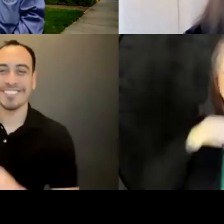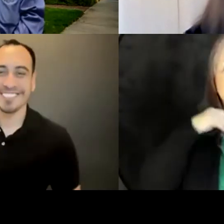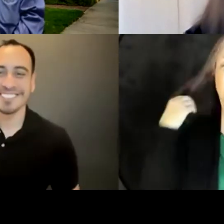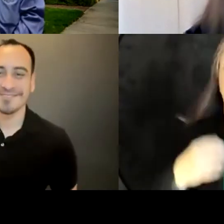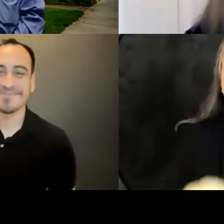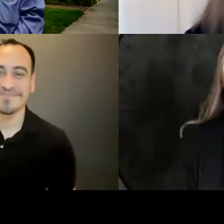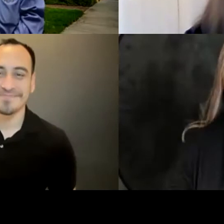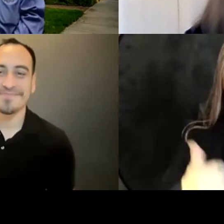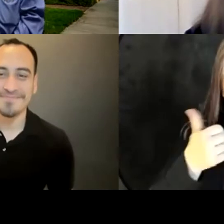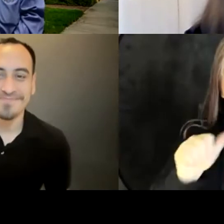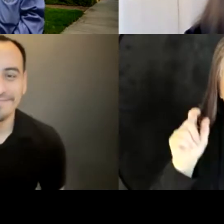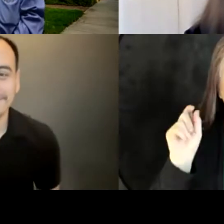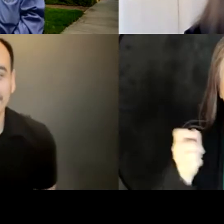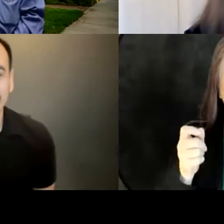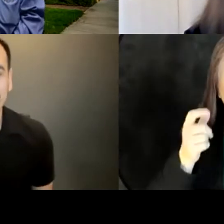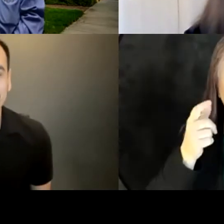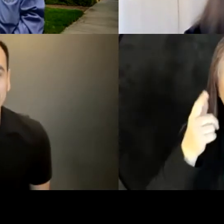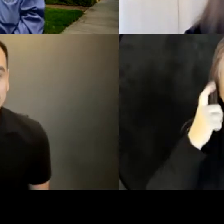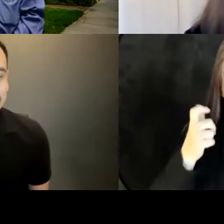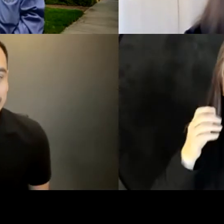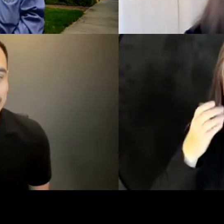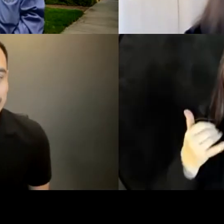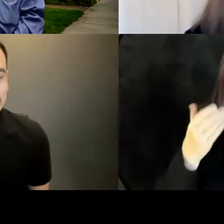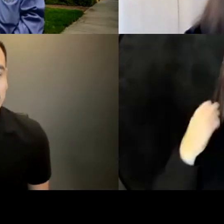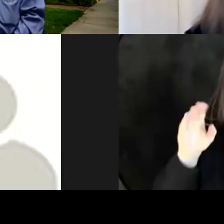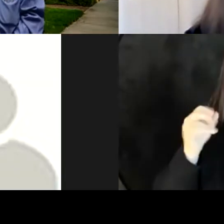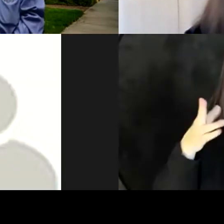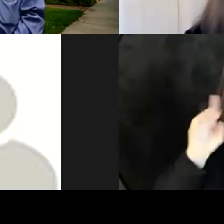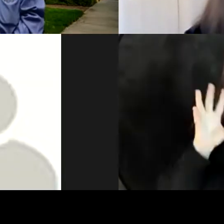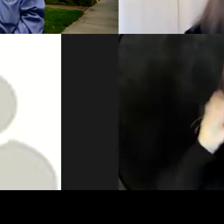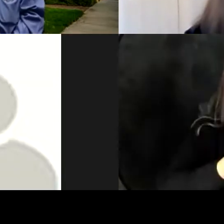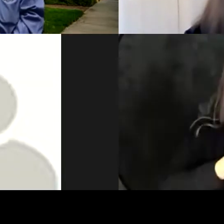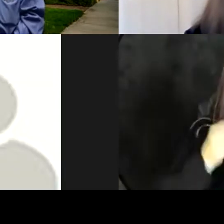vaccine efforts now that Blue Shield is involved?